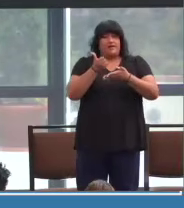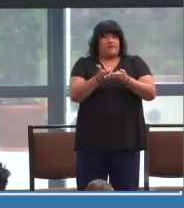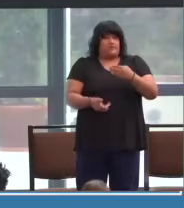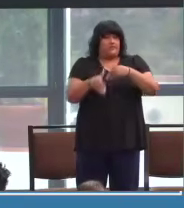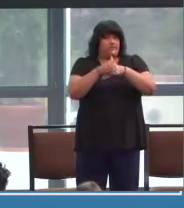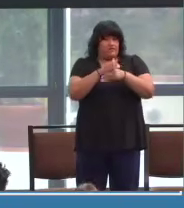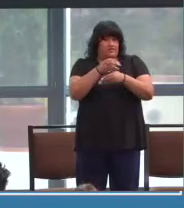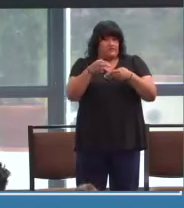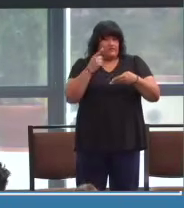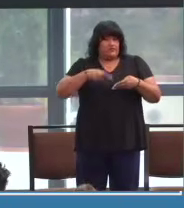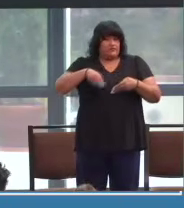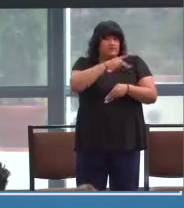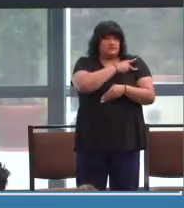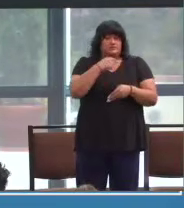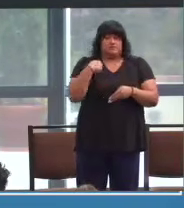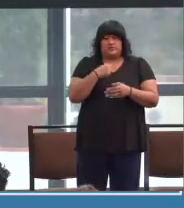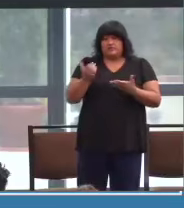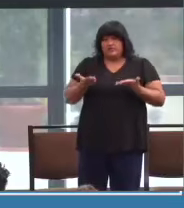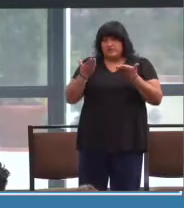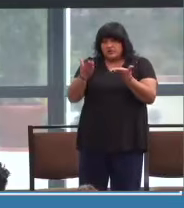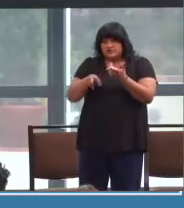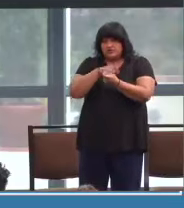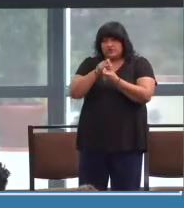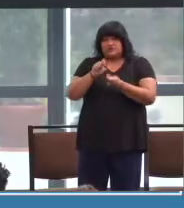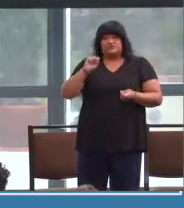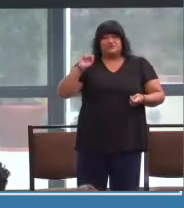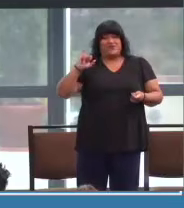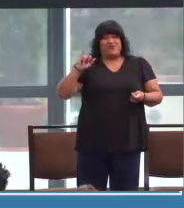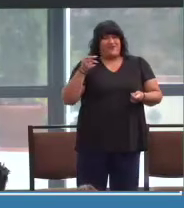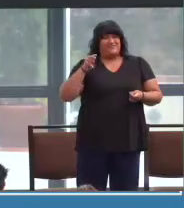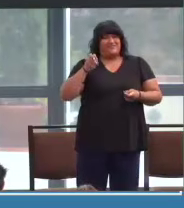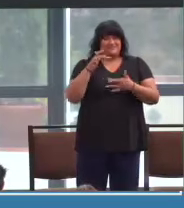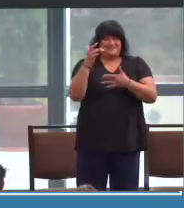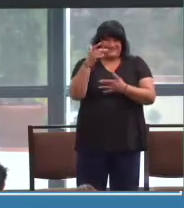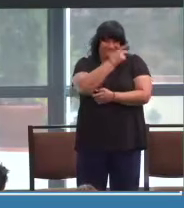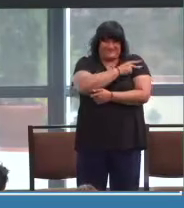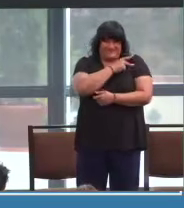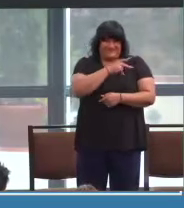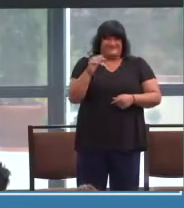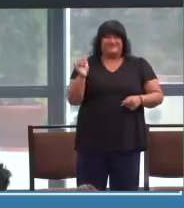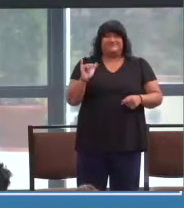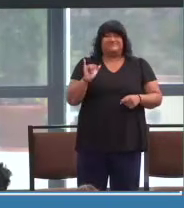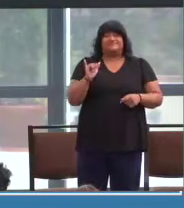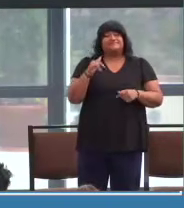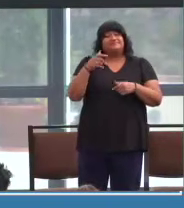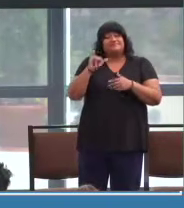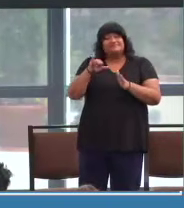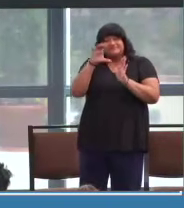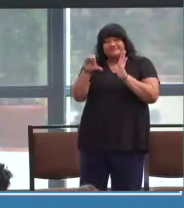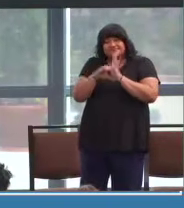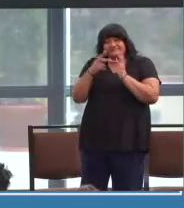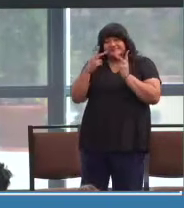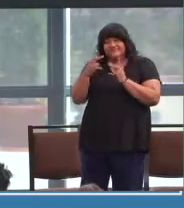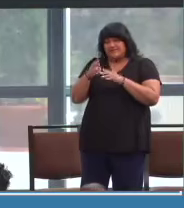patients. We also recommend it in certain Sjogren's patients as well. The image you see here on the bottom is